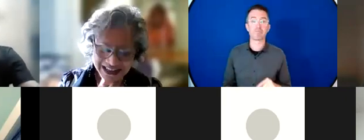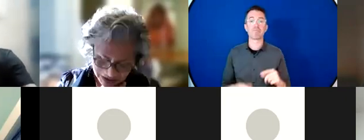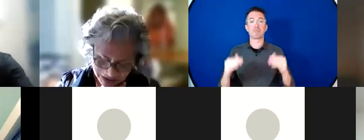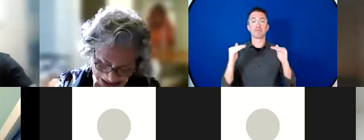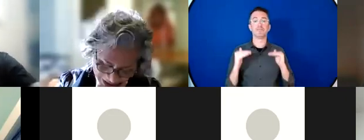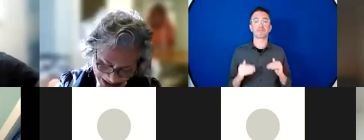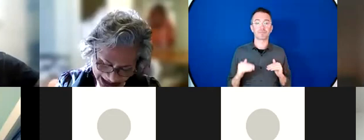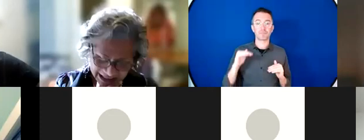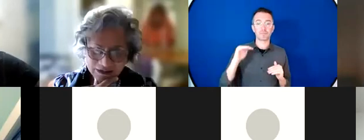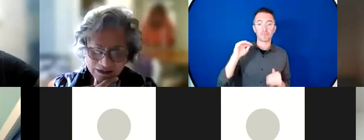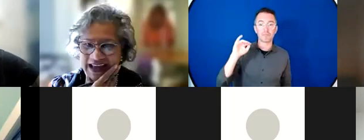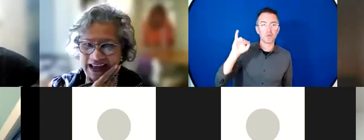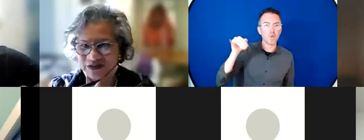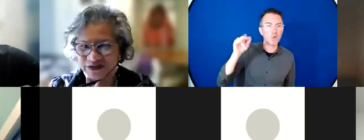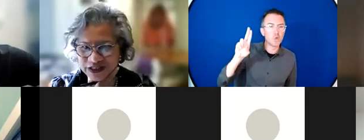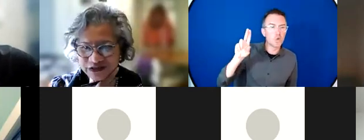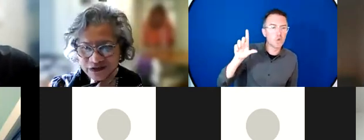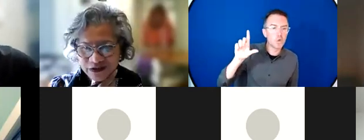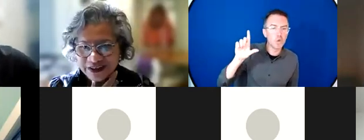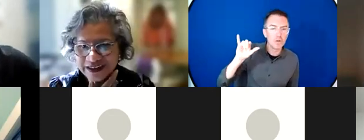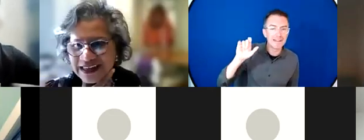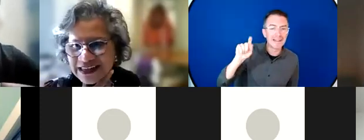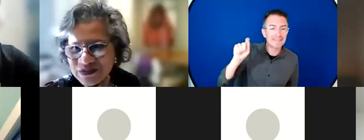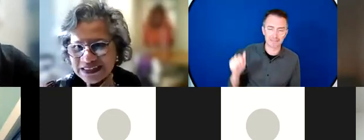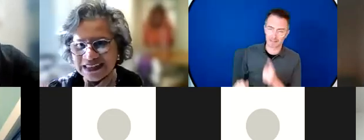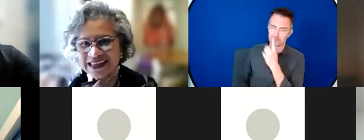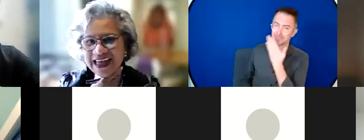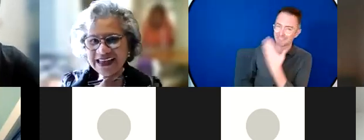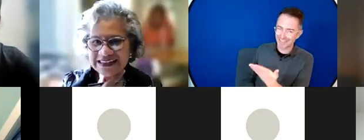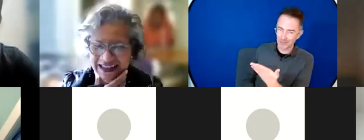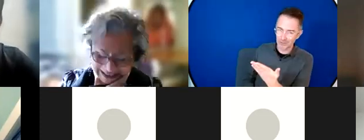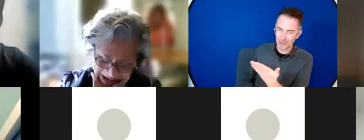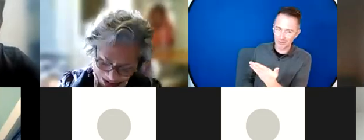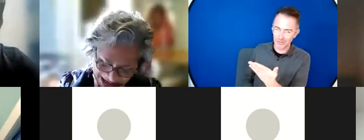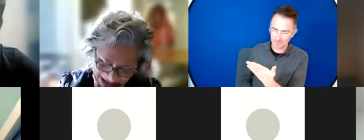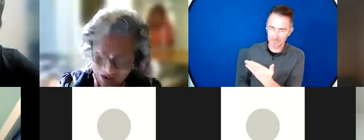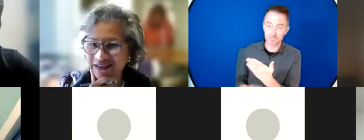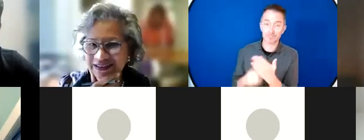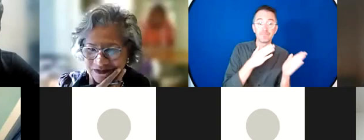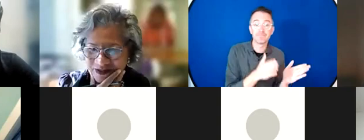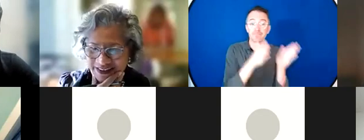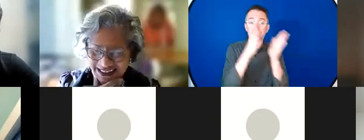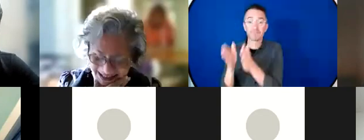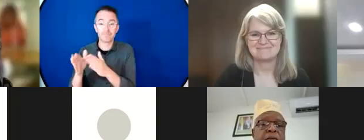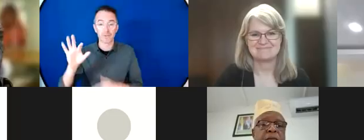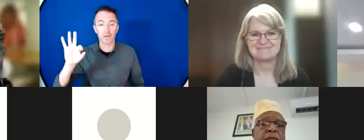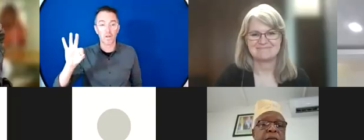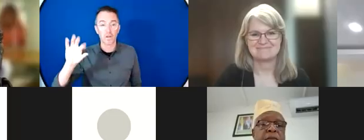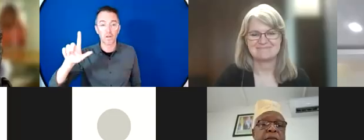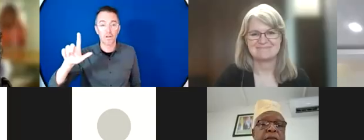so thank you for that and I'm going to hand over to Flora Newman and really welcome Flora